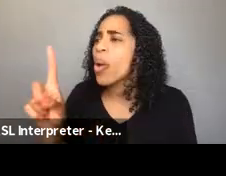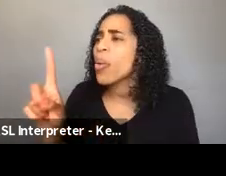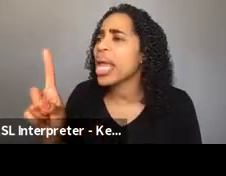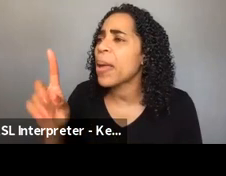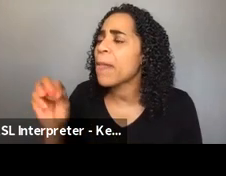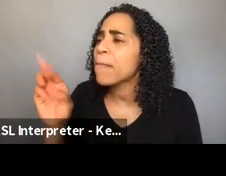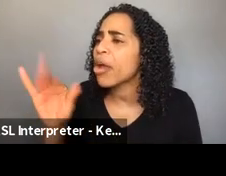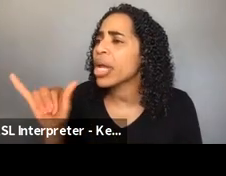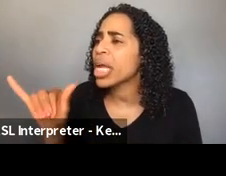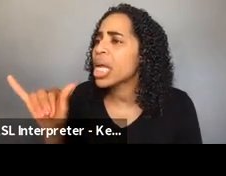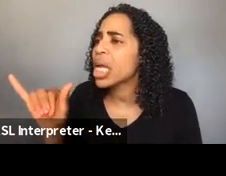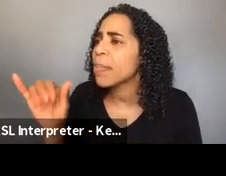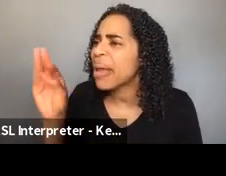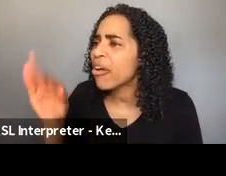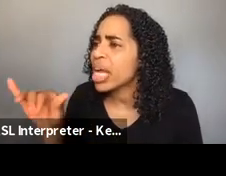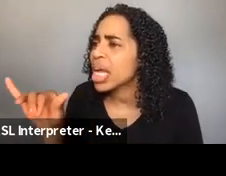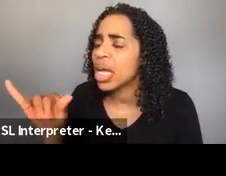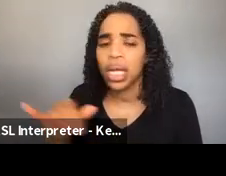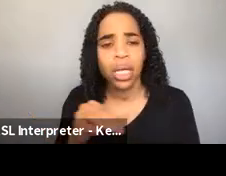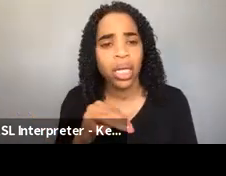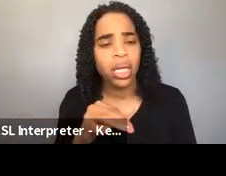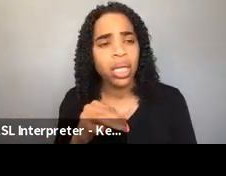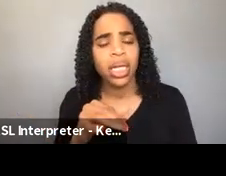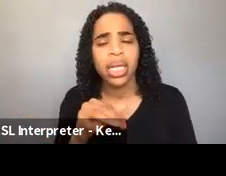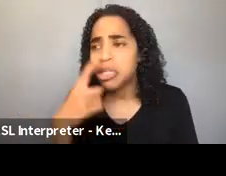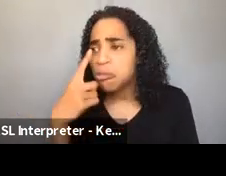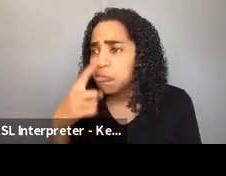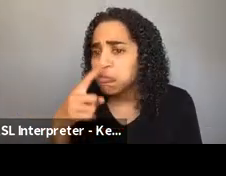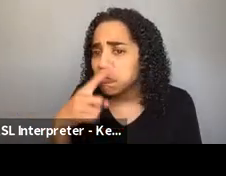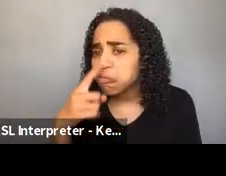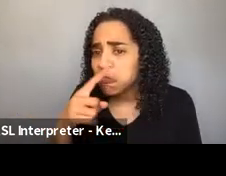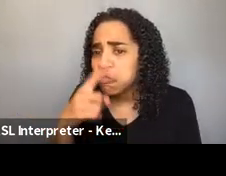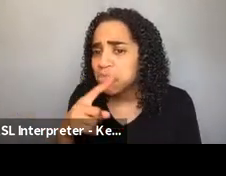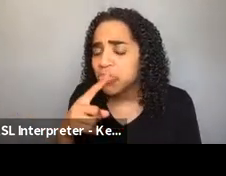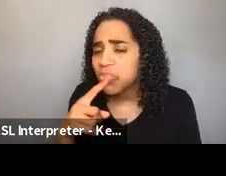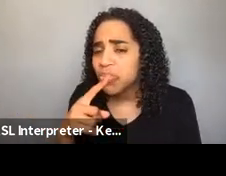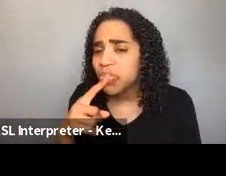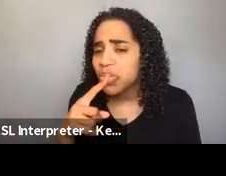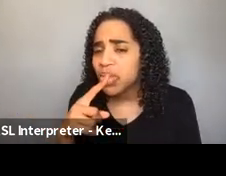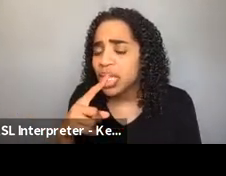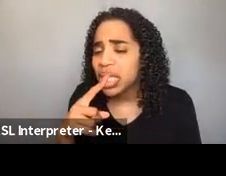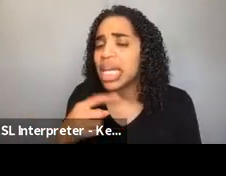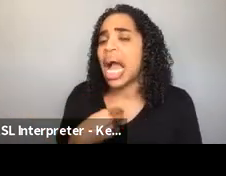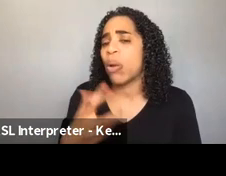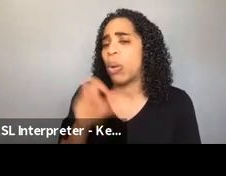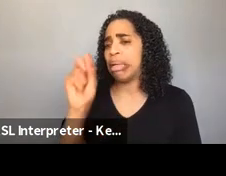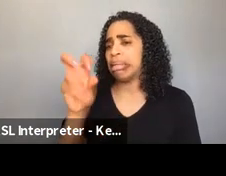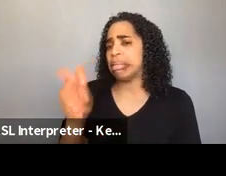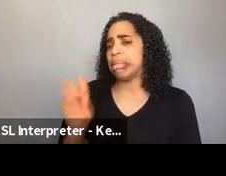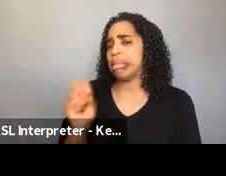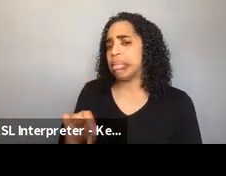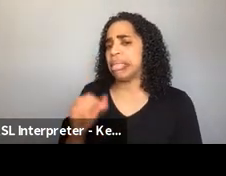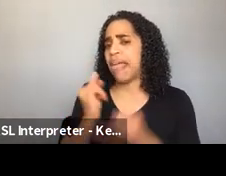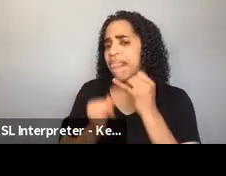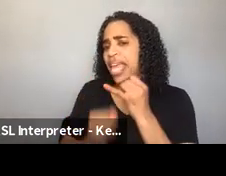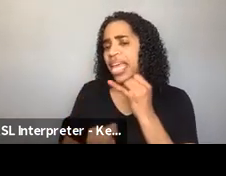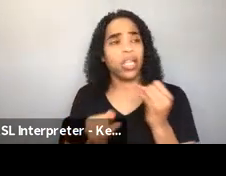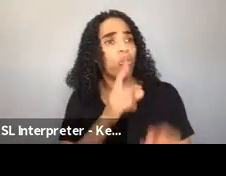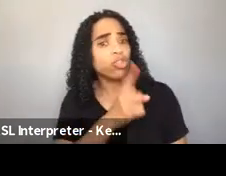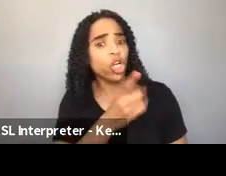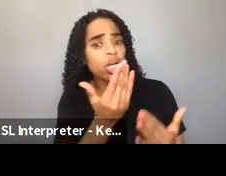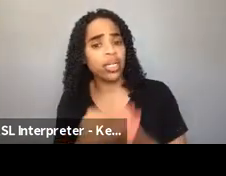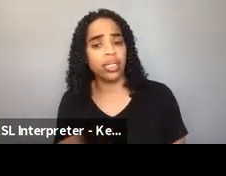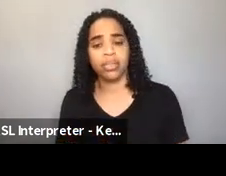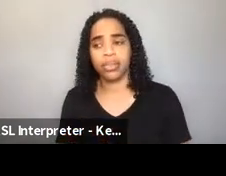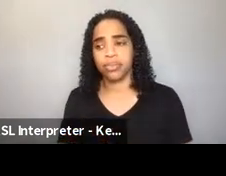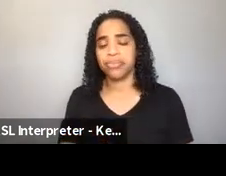Kathy, is there what? Yes. Mary, can we just flash up a couple of things here to end up the Absolutely.